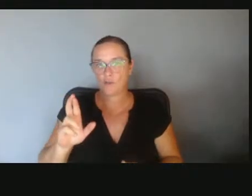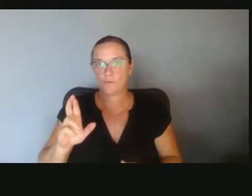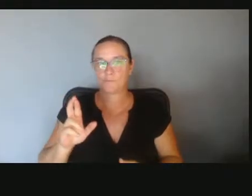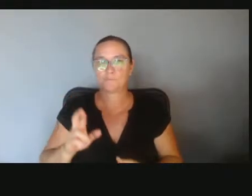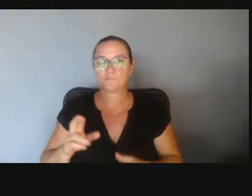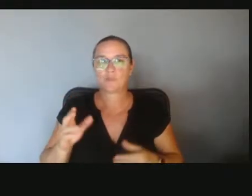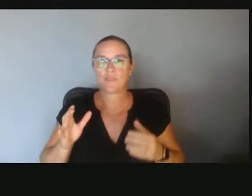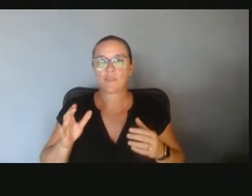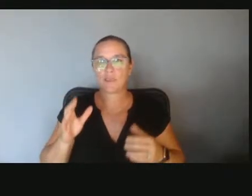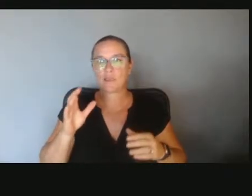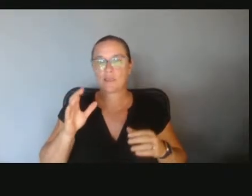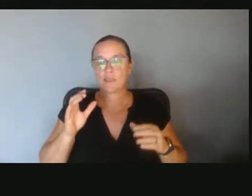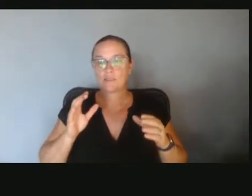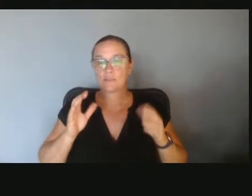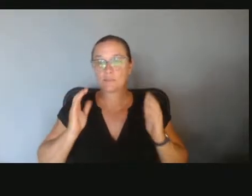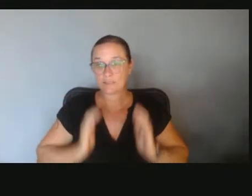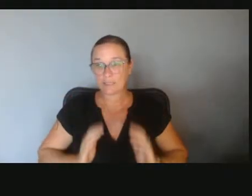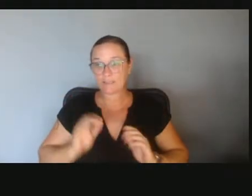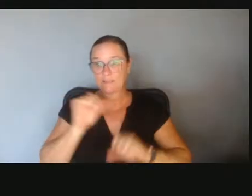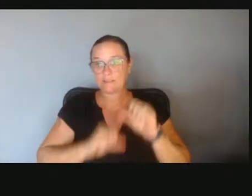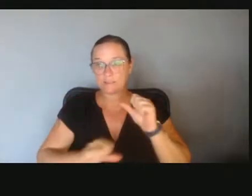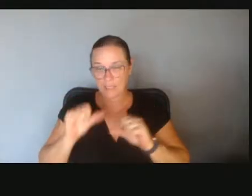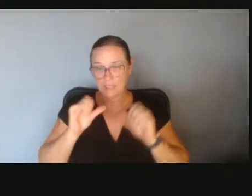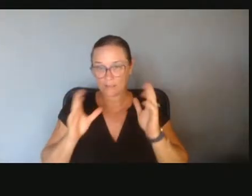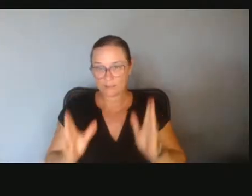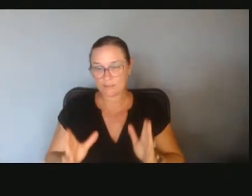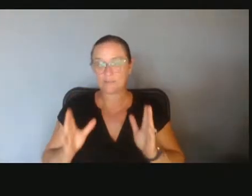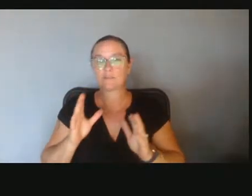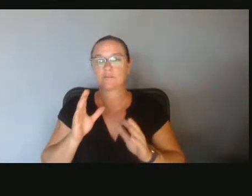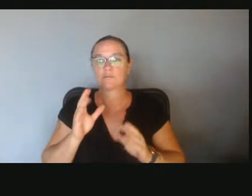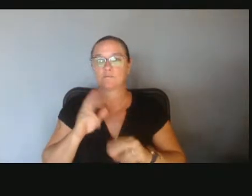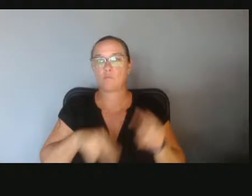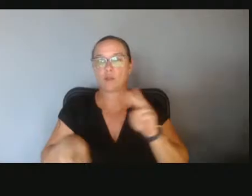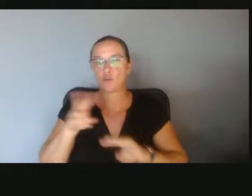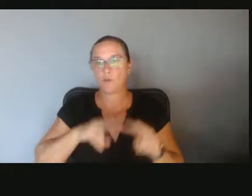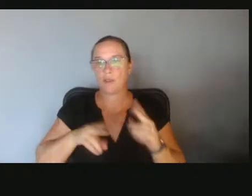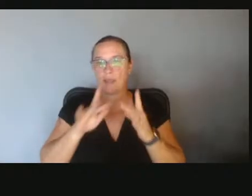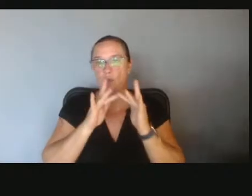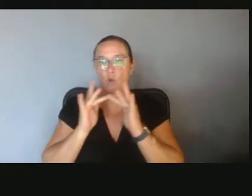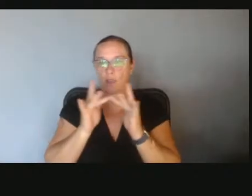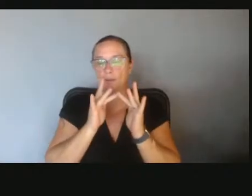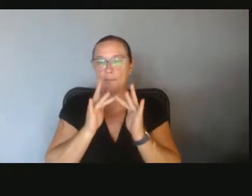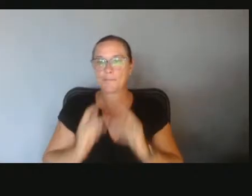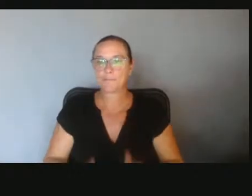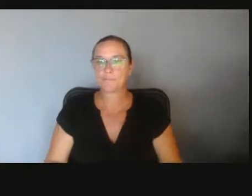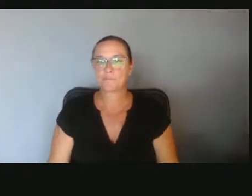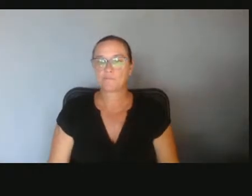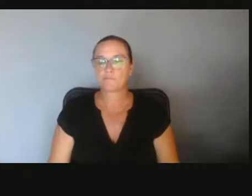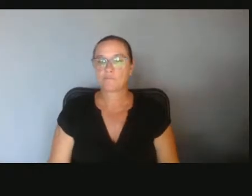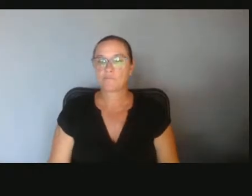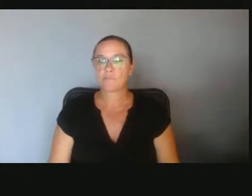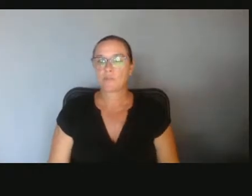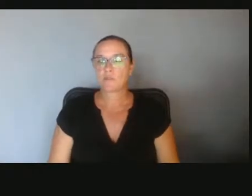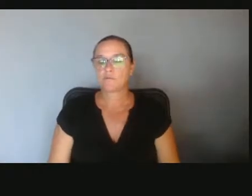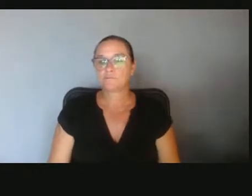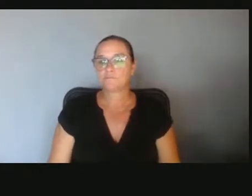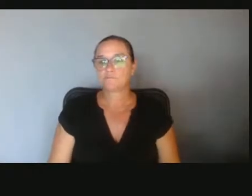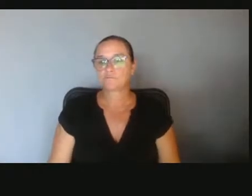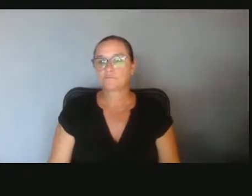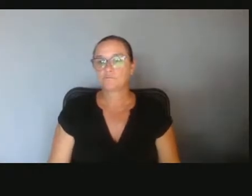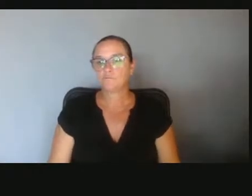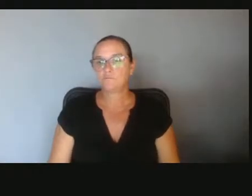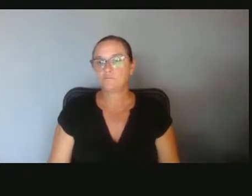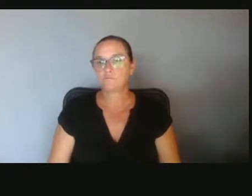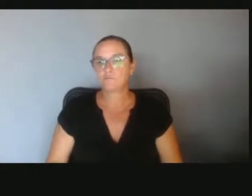Network. And let me check that this is updated here. And there you go. There was those